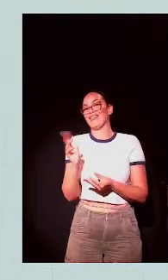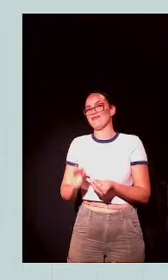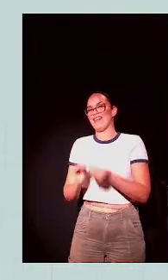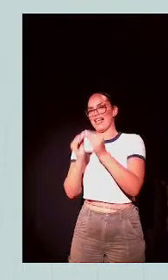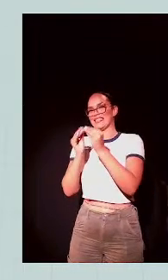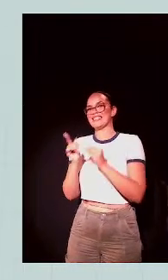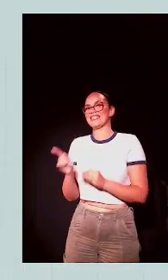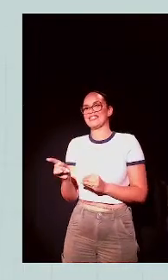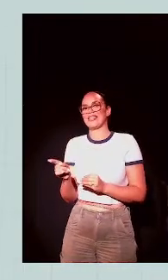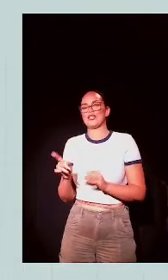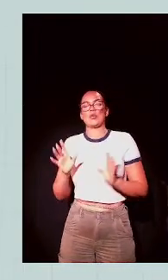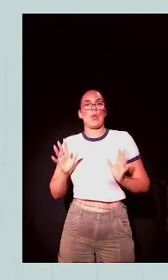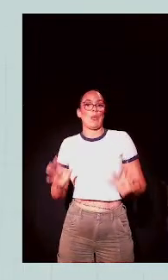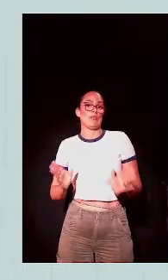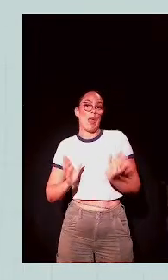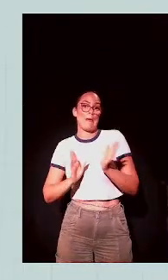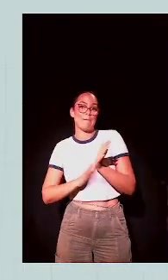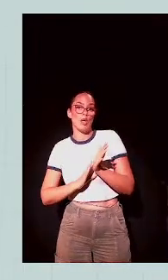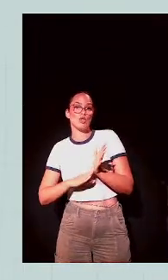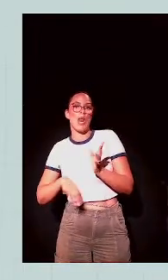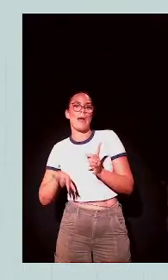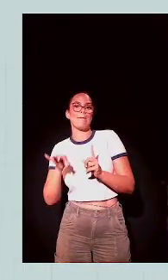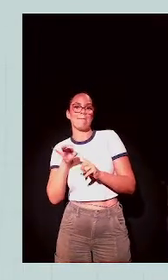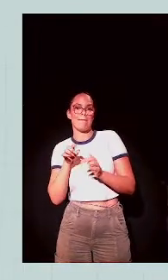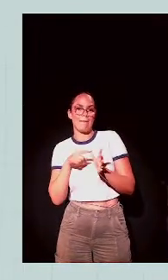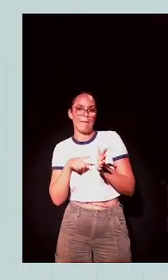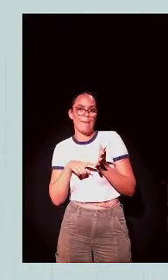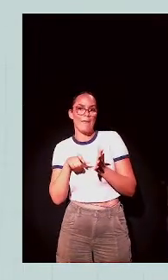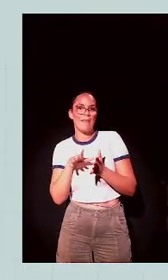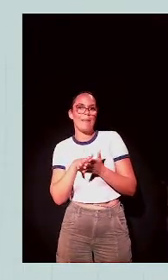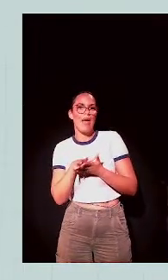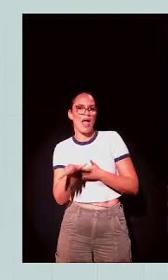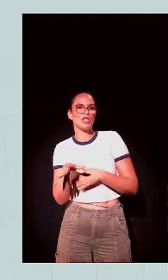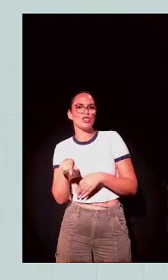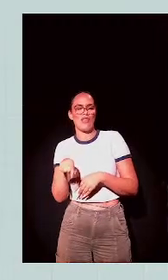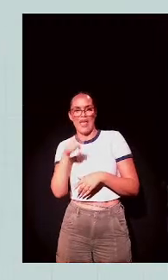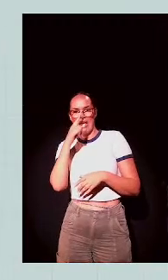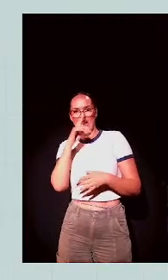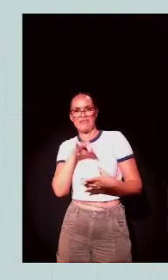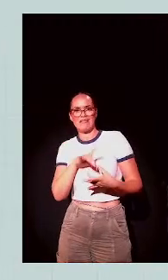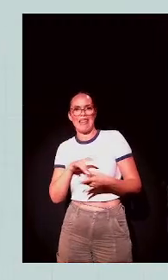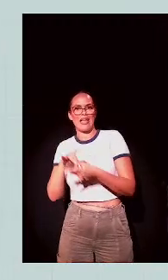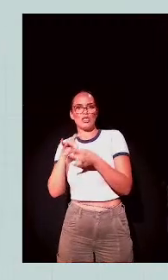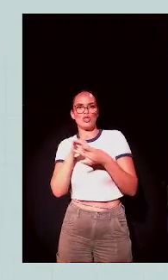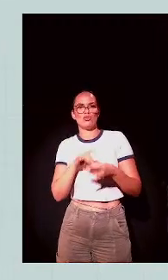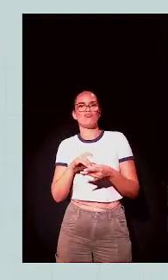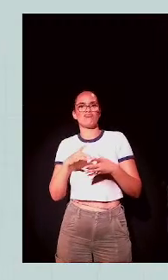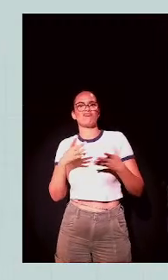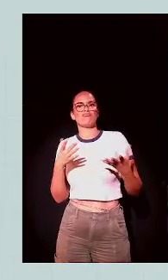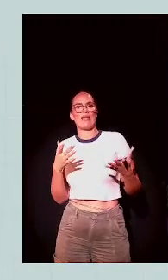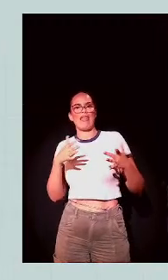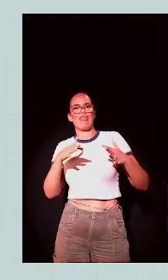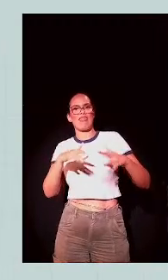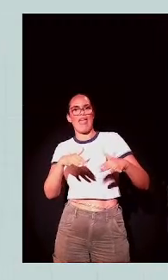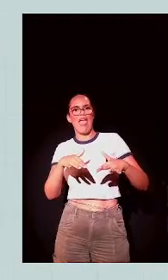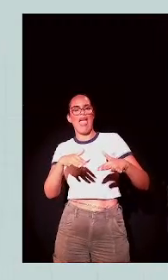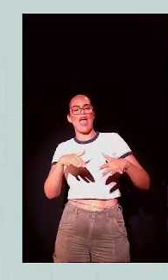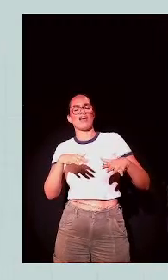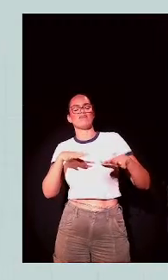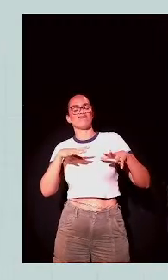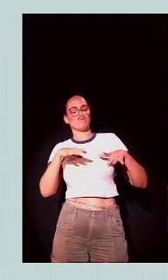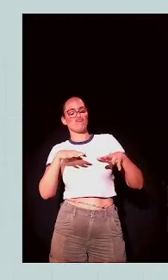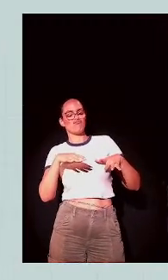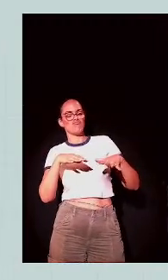a modular patch can also be about coexisting in contingency. Rather than imposing control, you listen